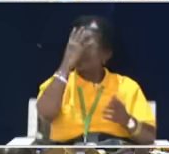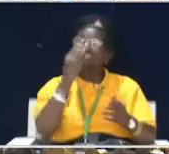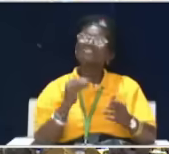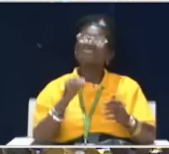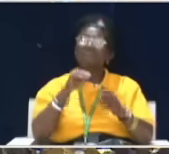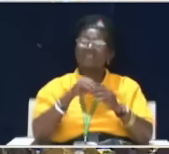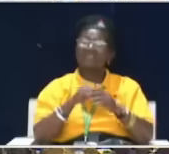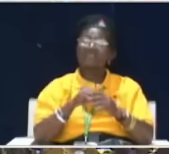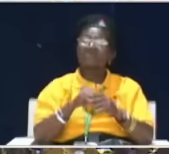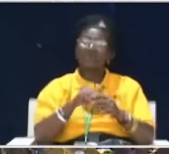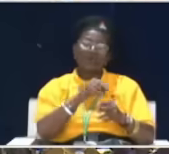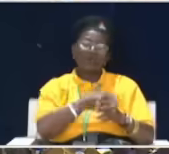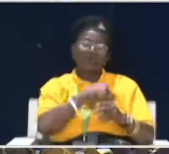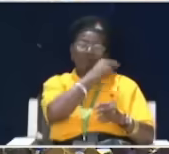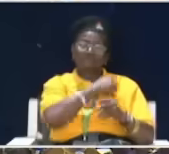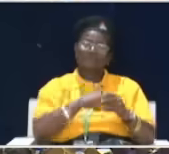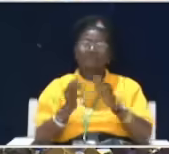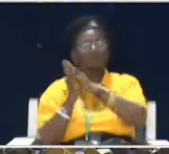again.